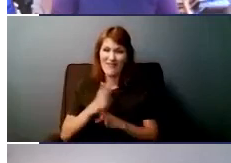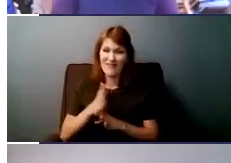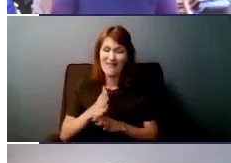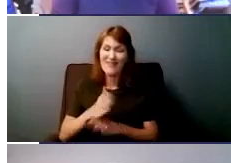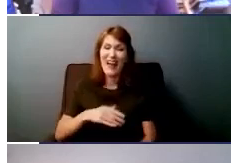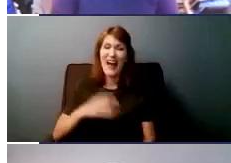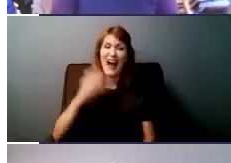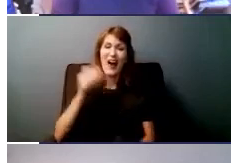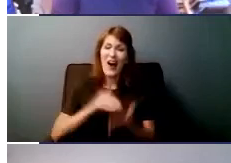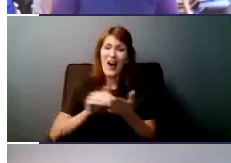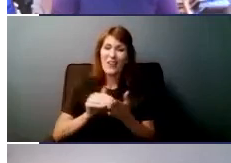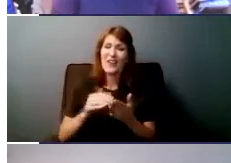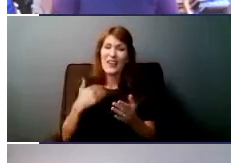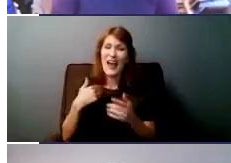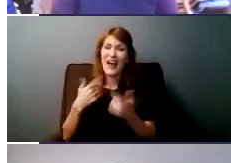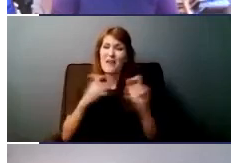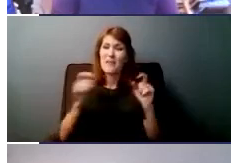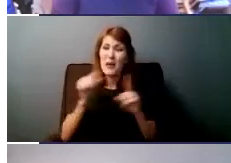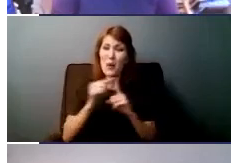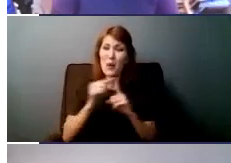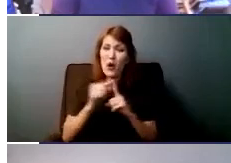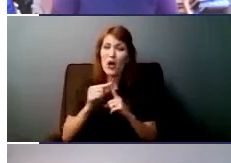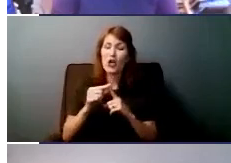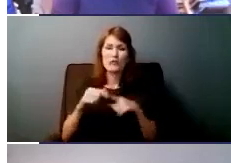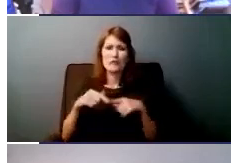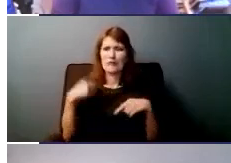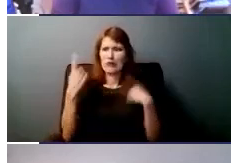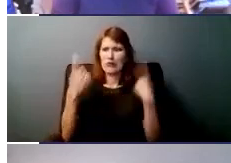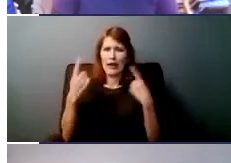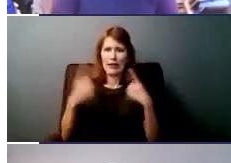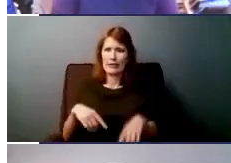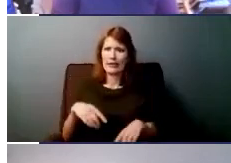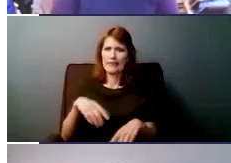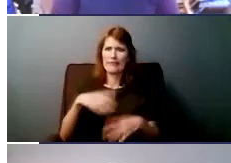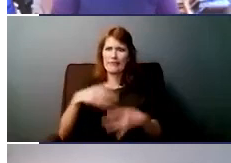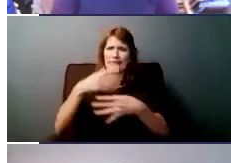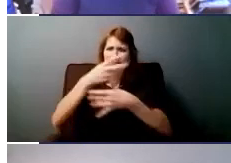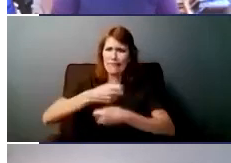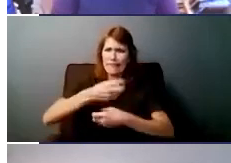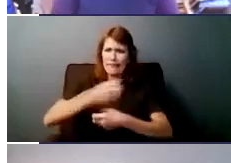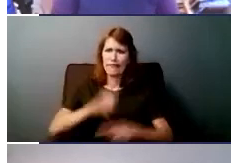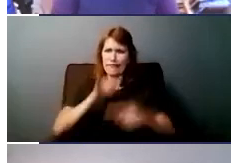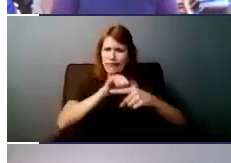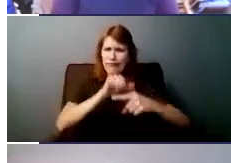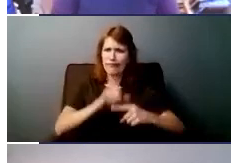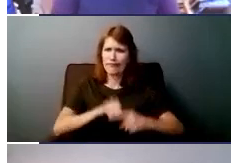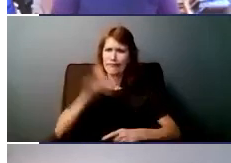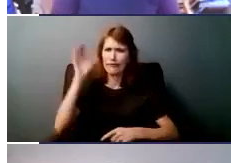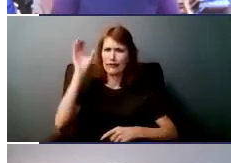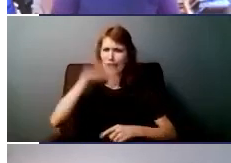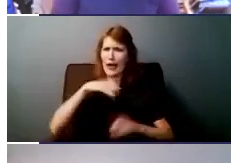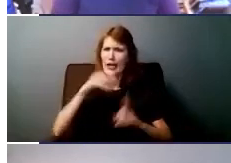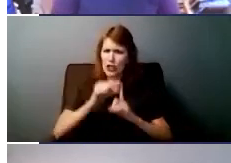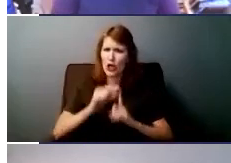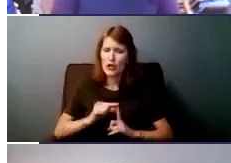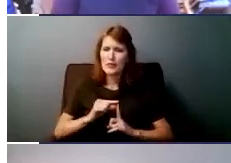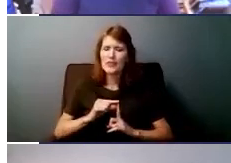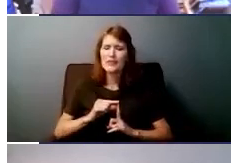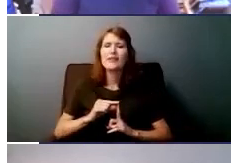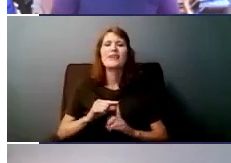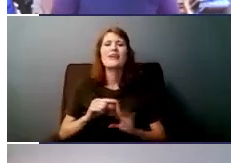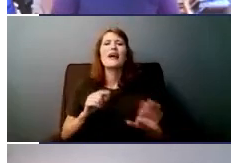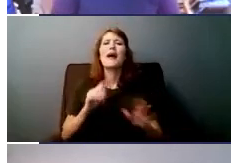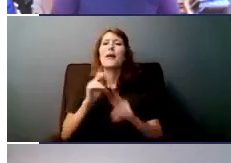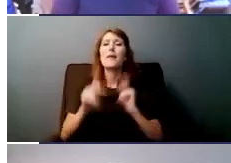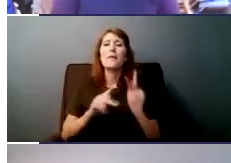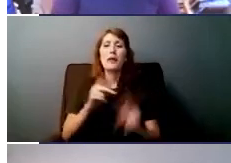there's lots of big words, there's lots of crazy acronyms, there's lots of strange terms. And the reality is, people that